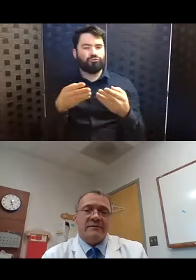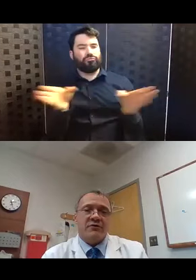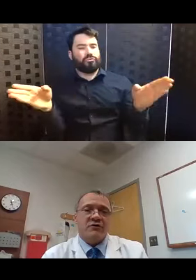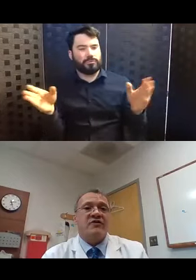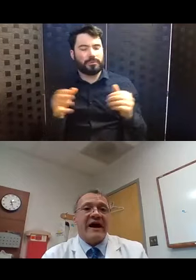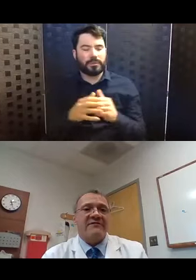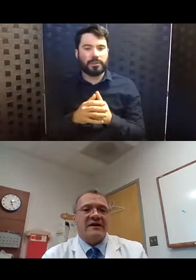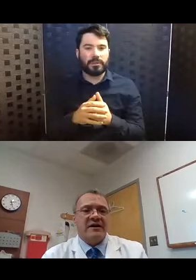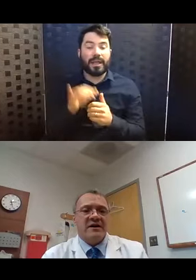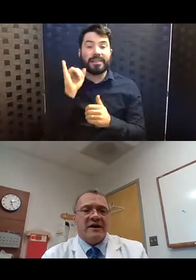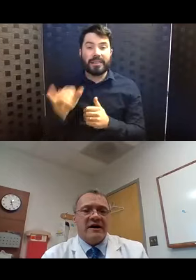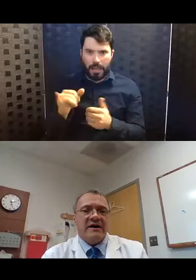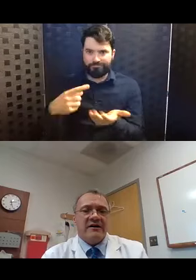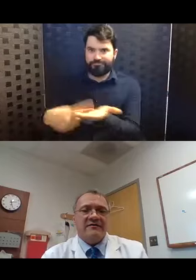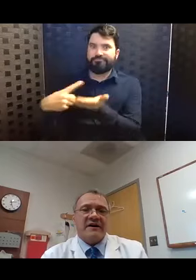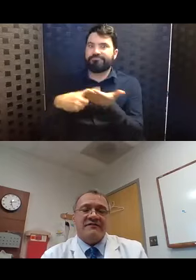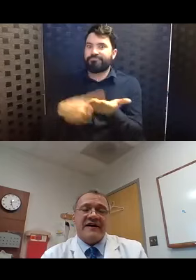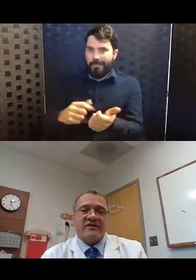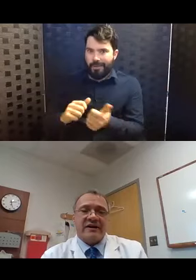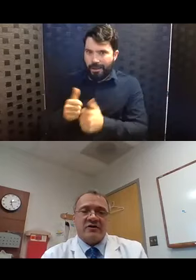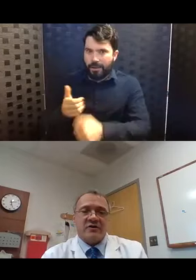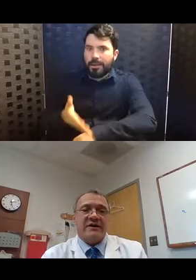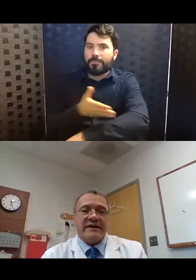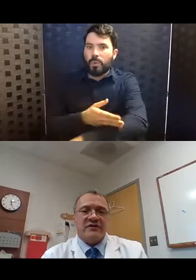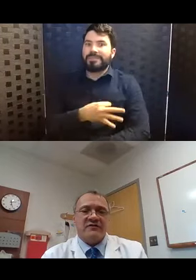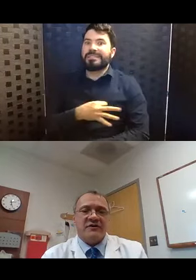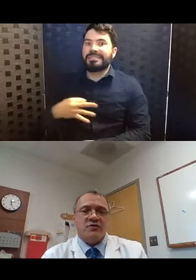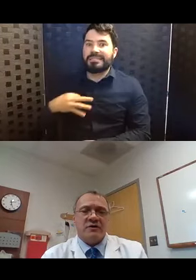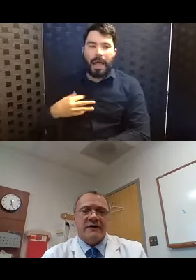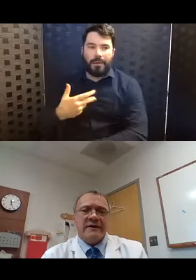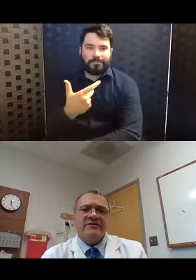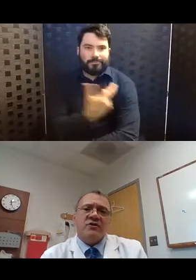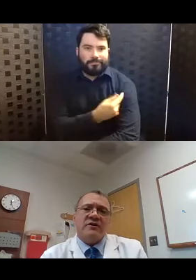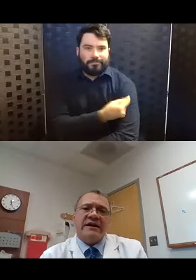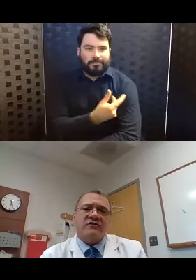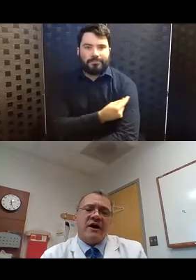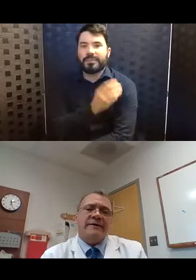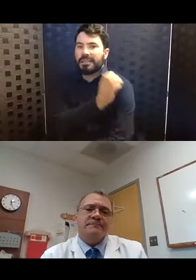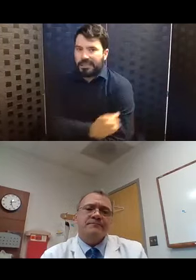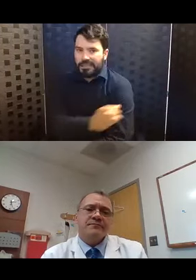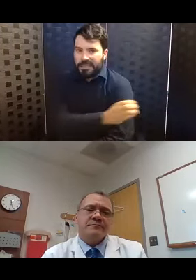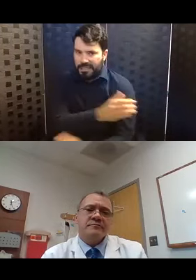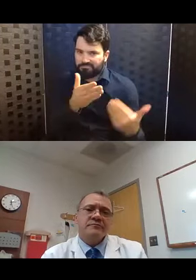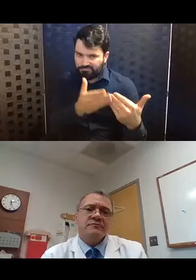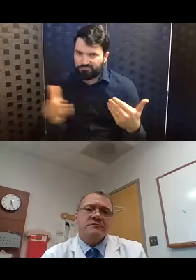might improve staffing of vaccinator clinics in the future. Let's go to the next slide.